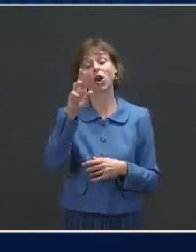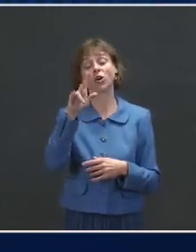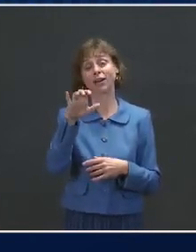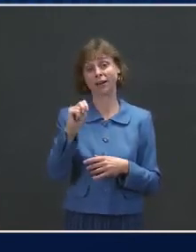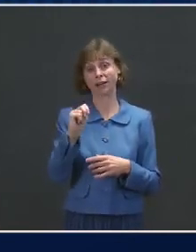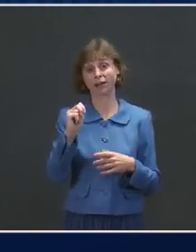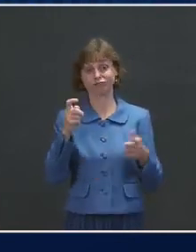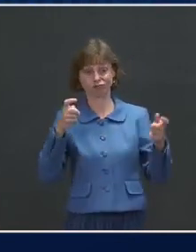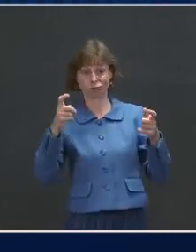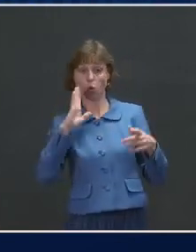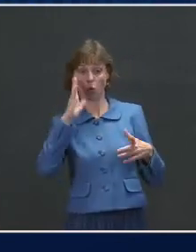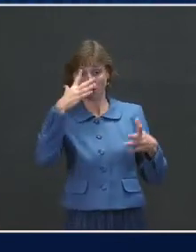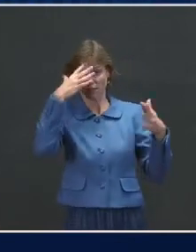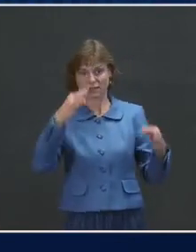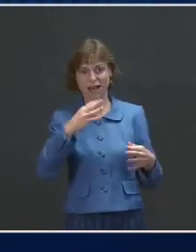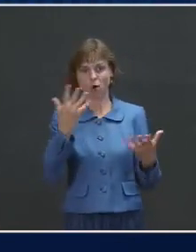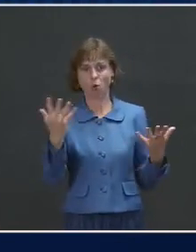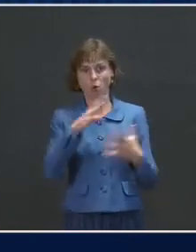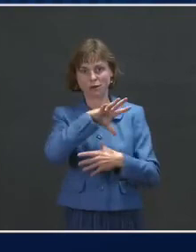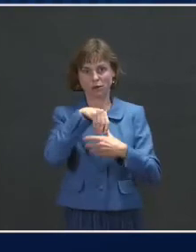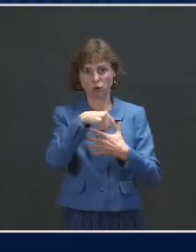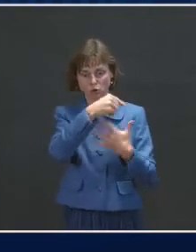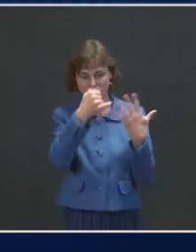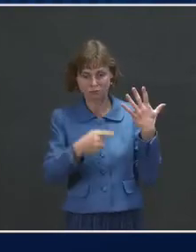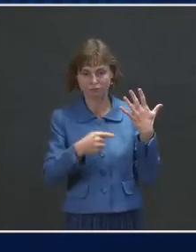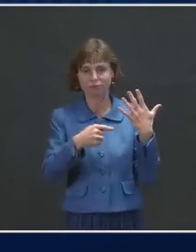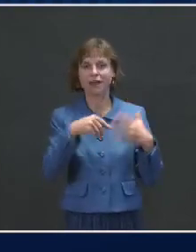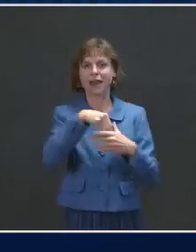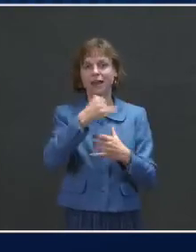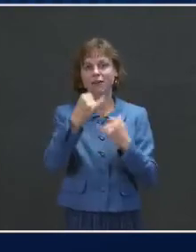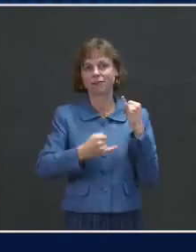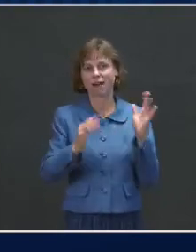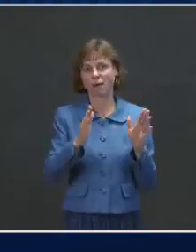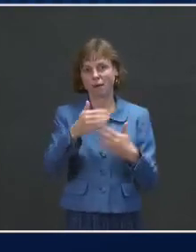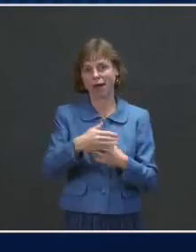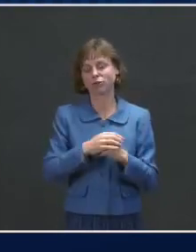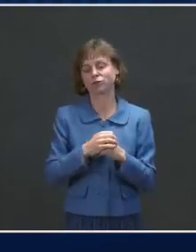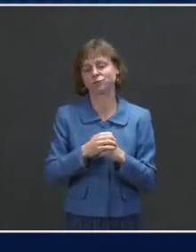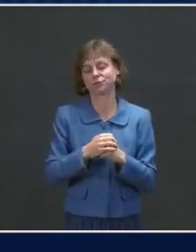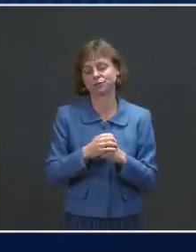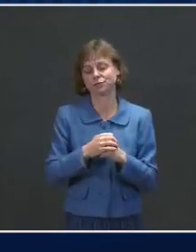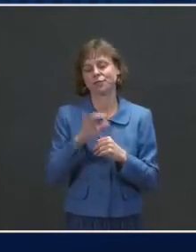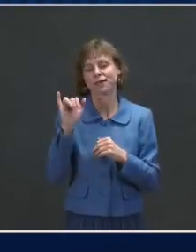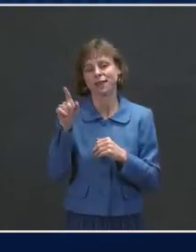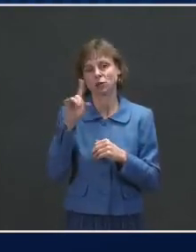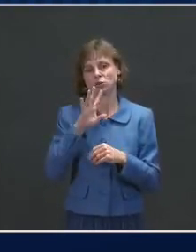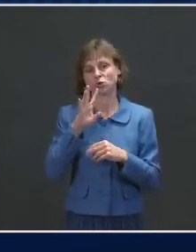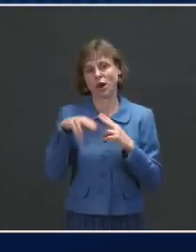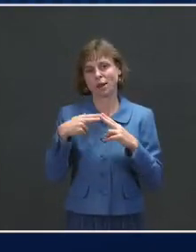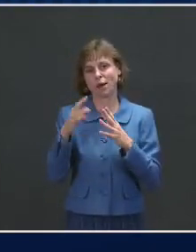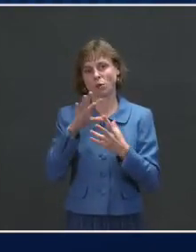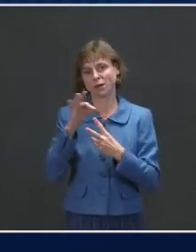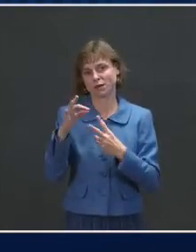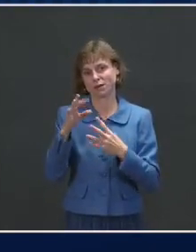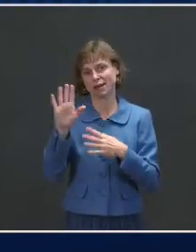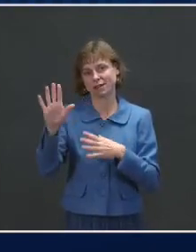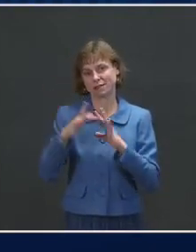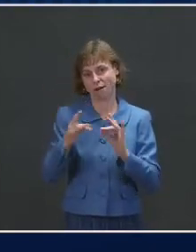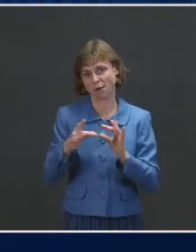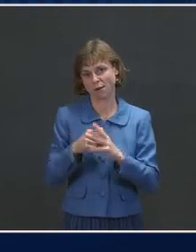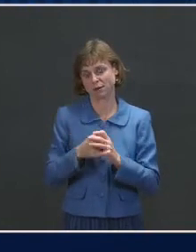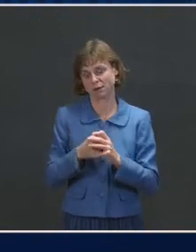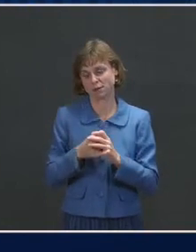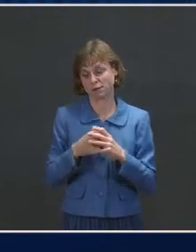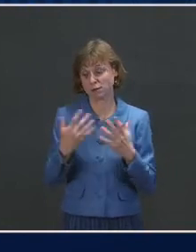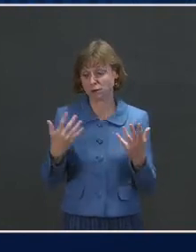final package. And that was certainly what he was referencing in his comments. In terms of what the options are, we'll